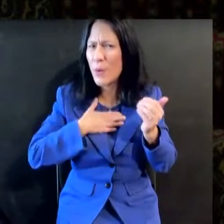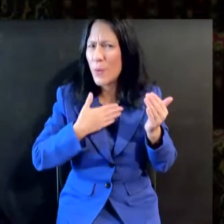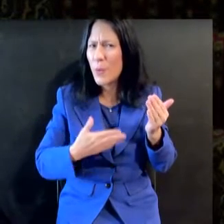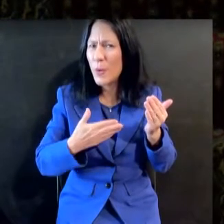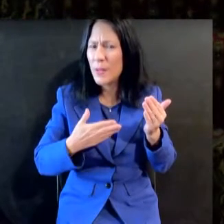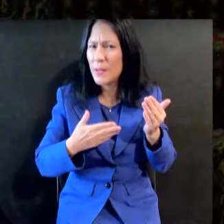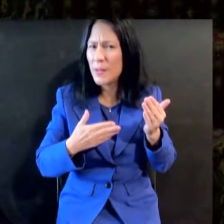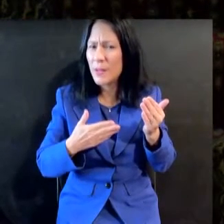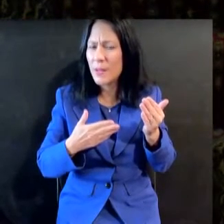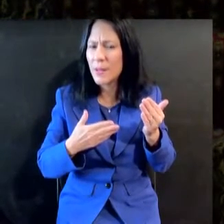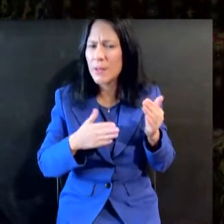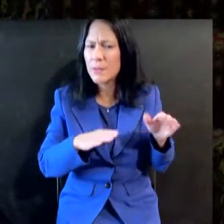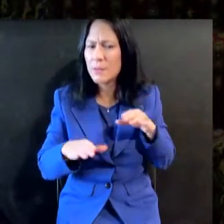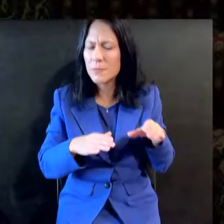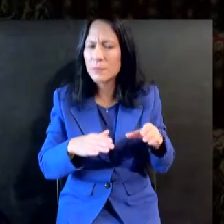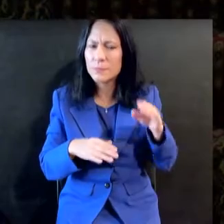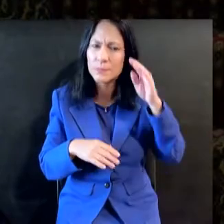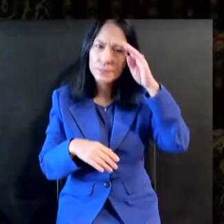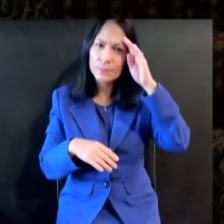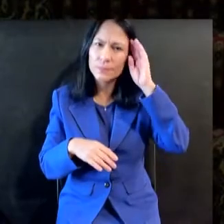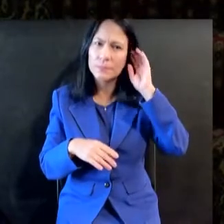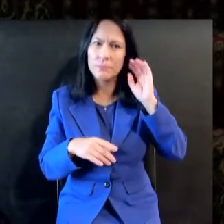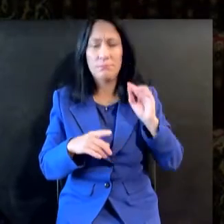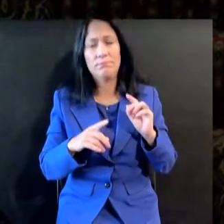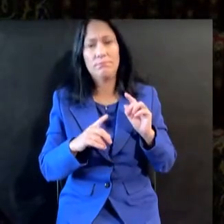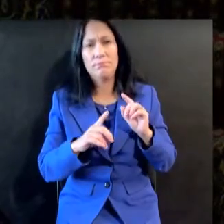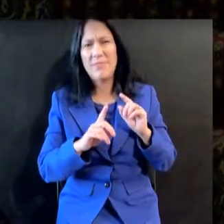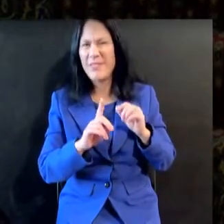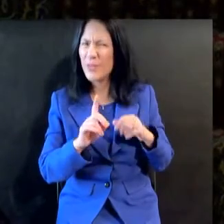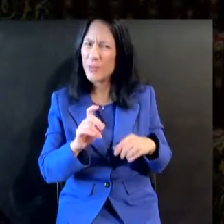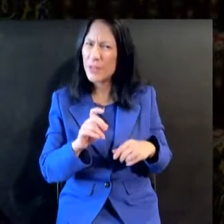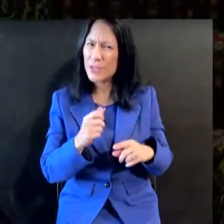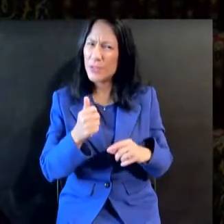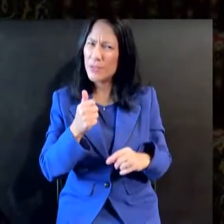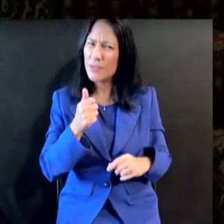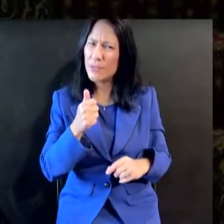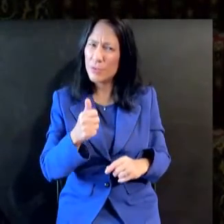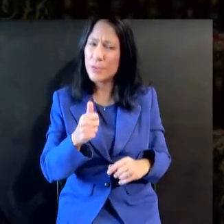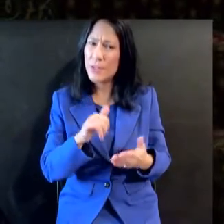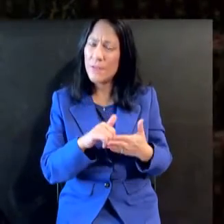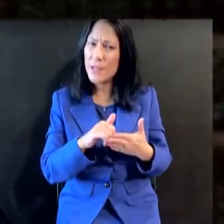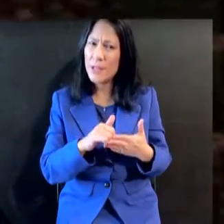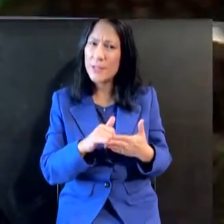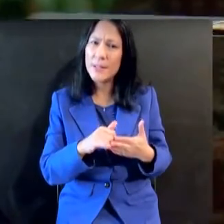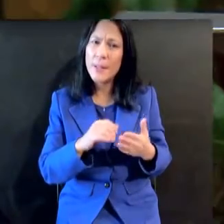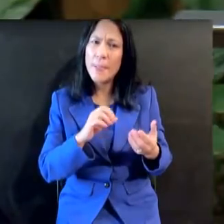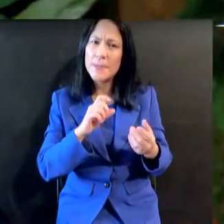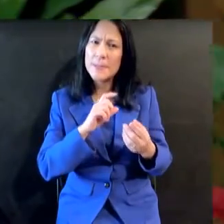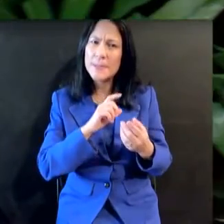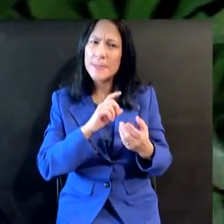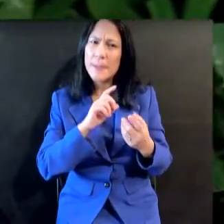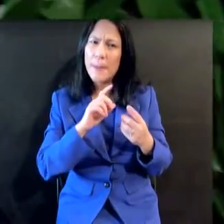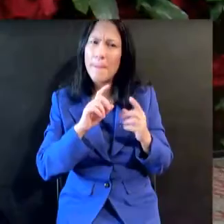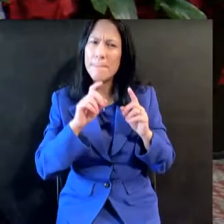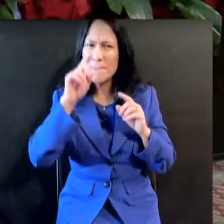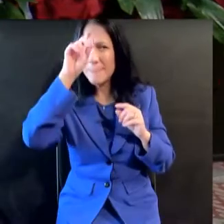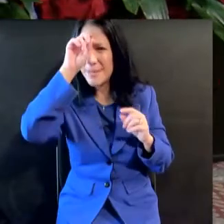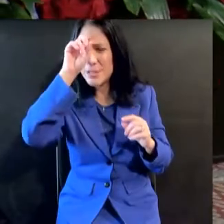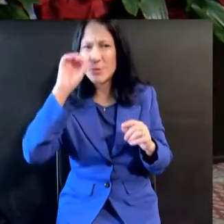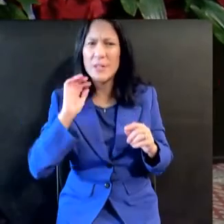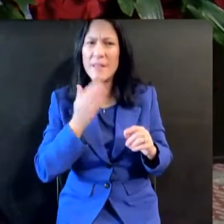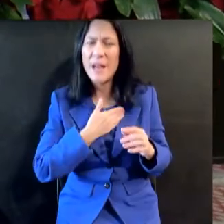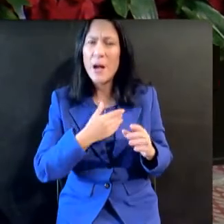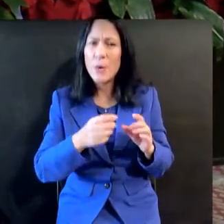Have you ever asked yourself that question? This is the wonder. This is the mystery of our faith. This is what makes Christianity